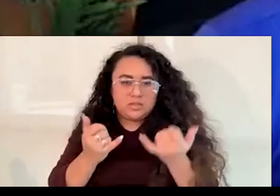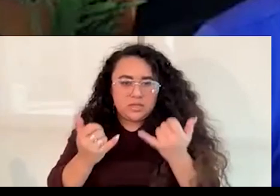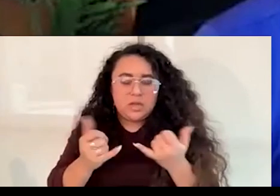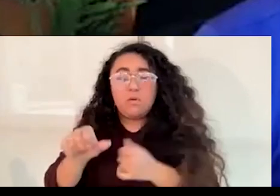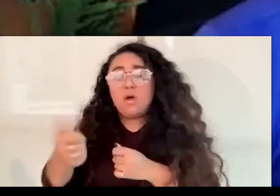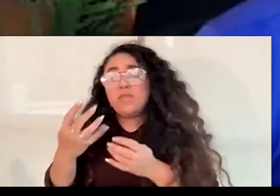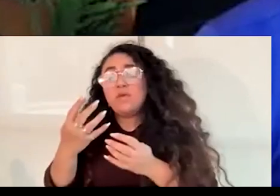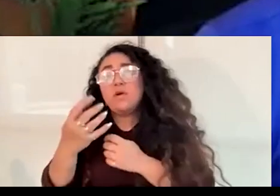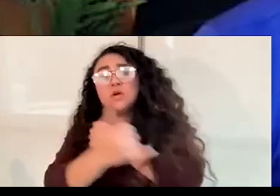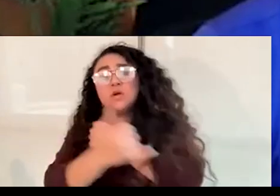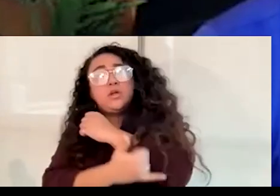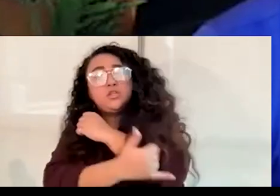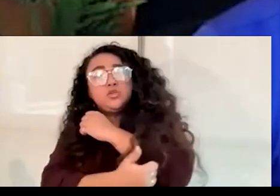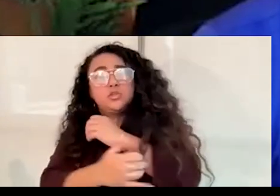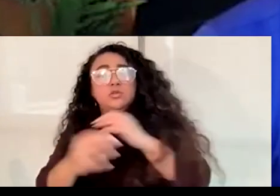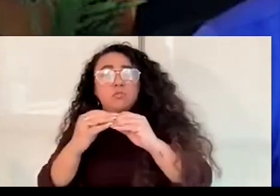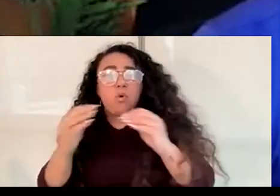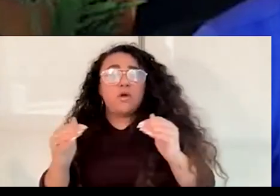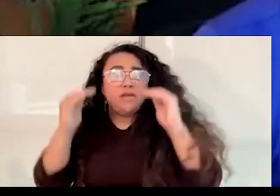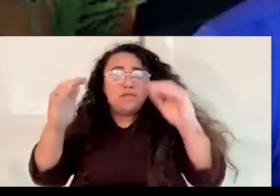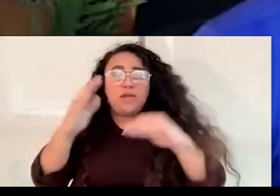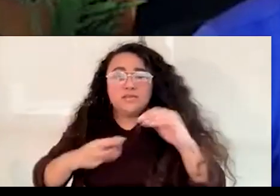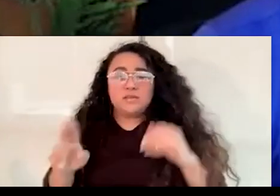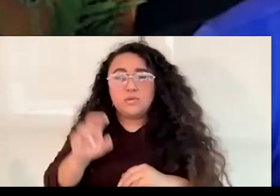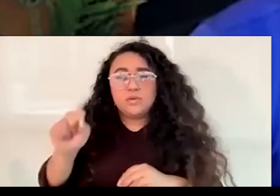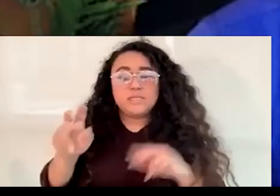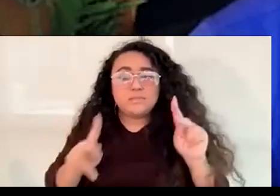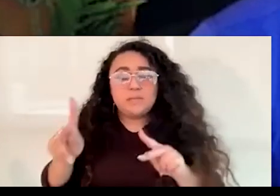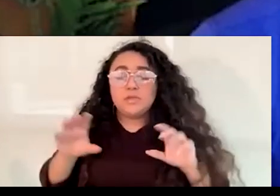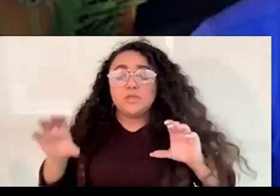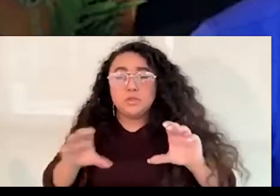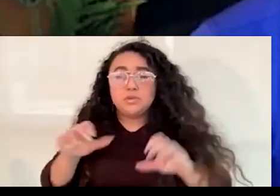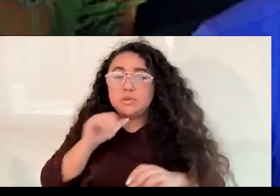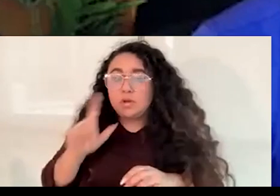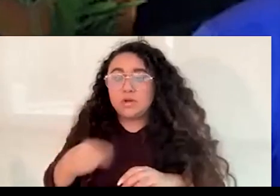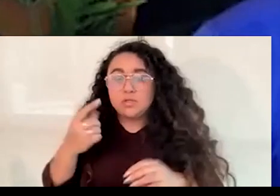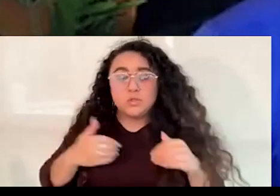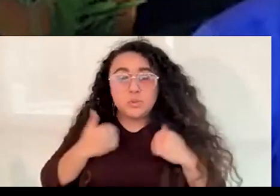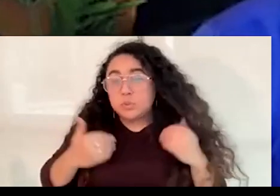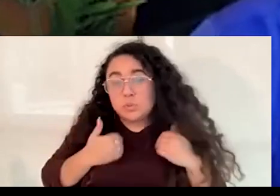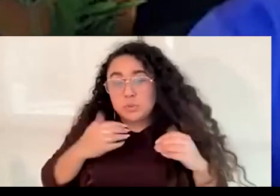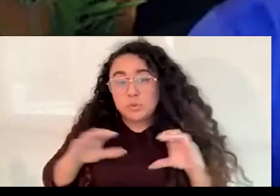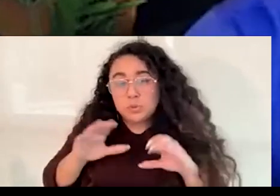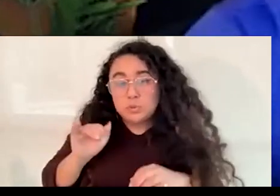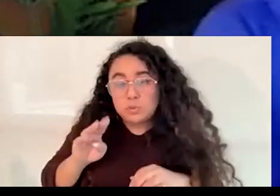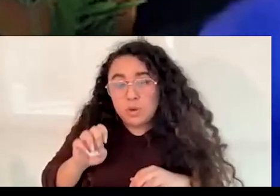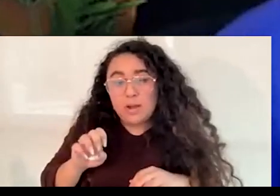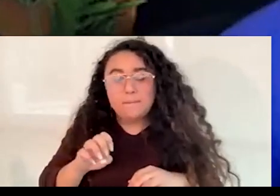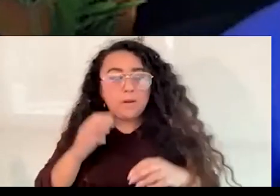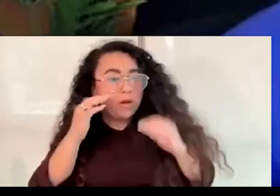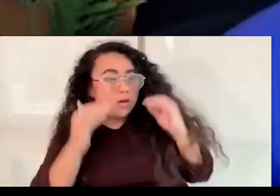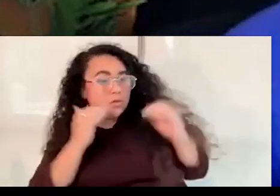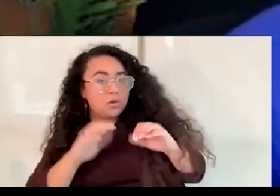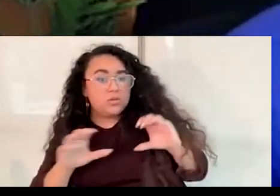of the U.S. that when people commit, not just youth commit crime, but when adults too commit